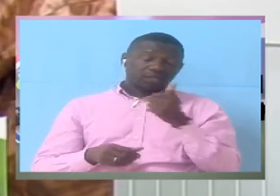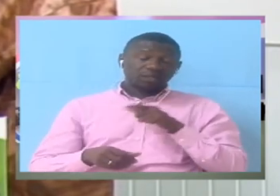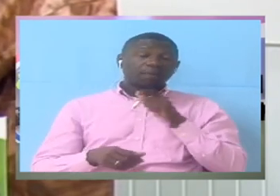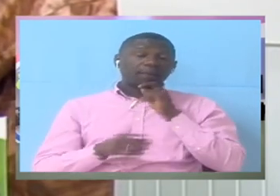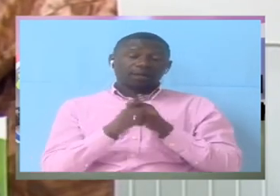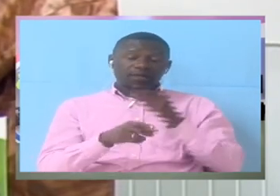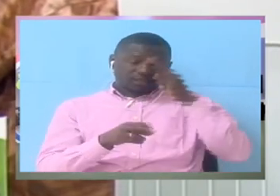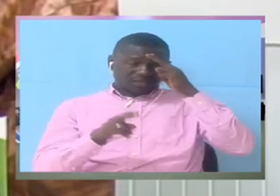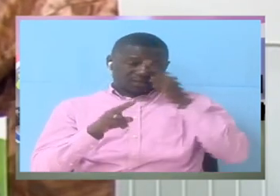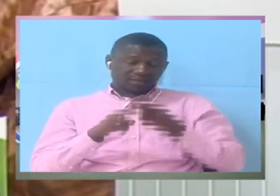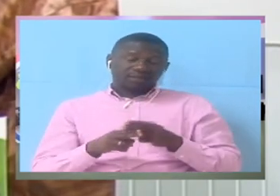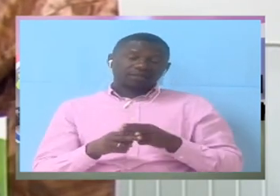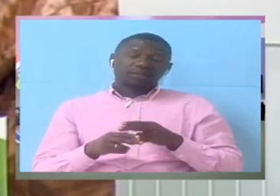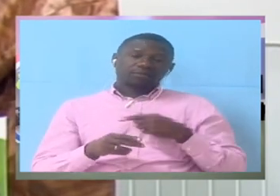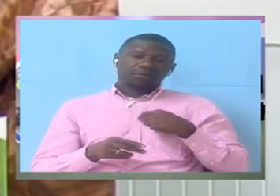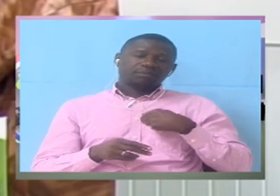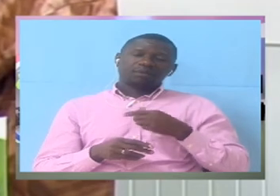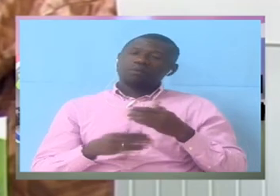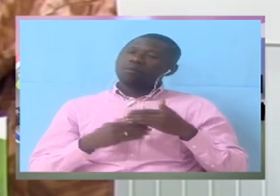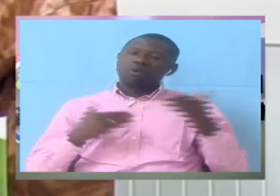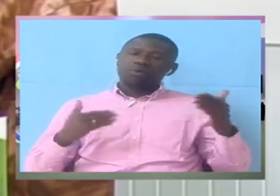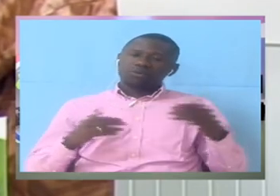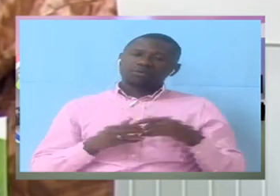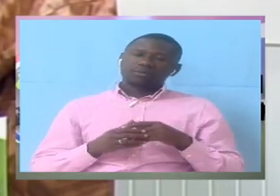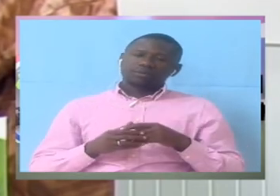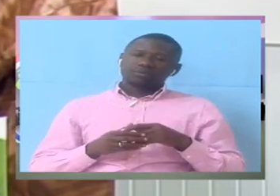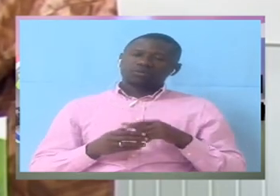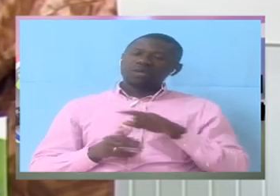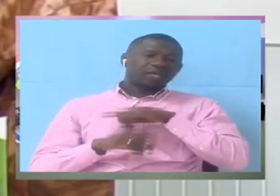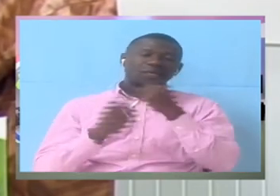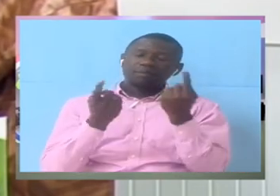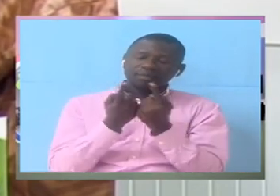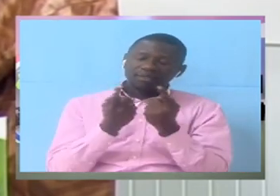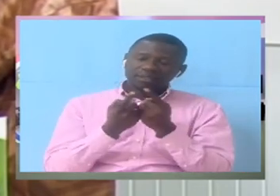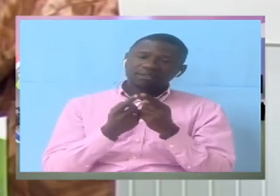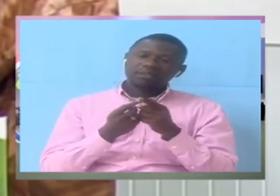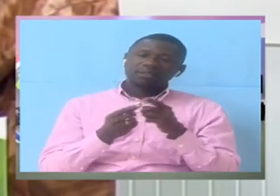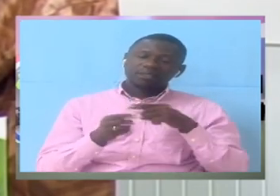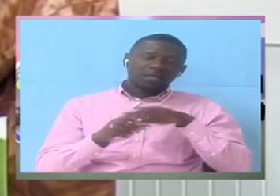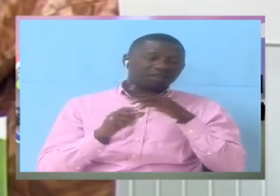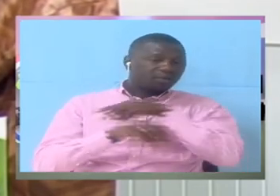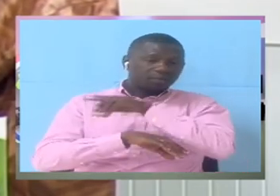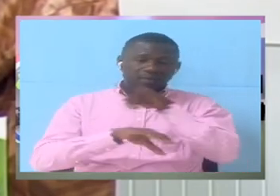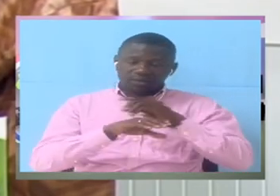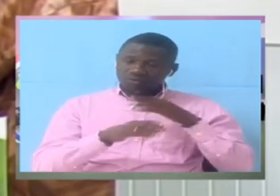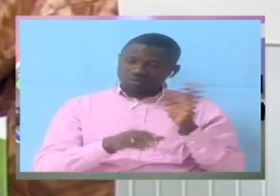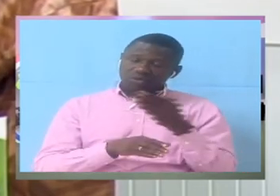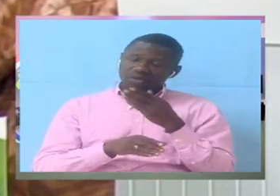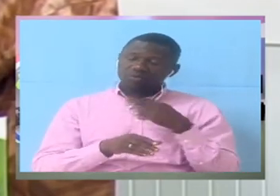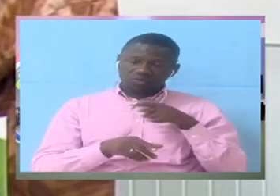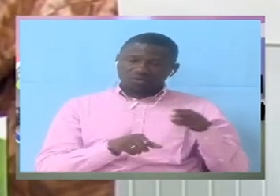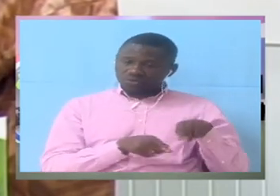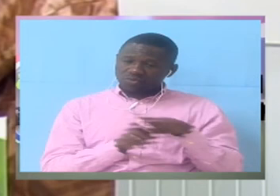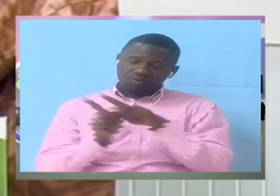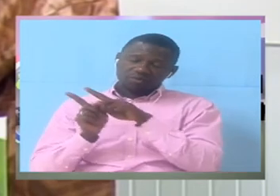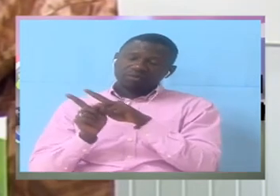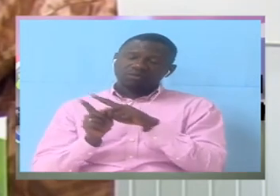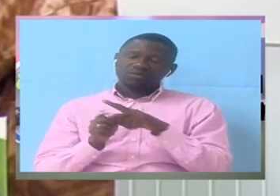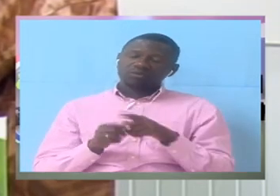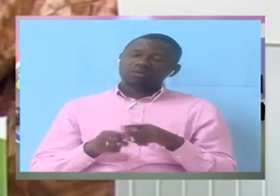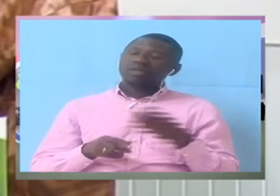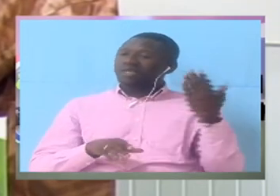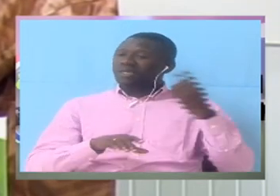And he liked me a lot in those days. Wherever he is going to, he will ask me to go with him.